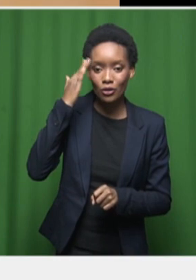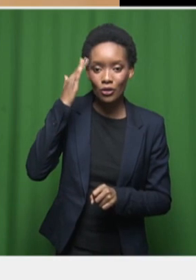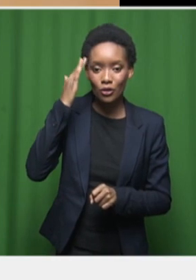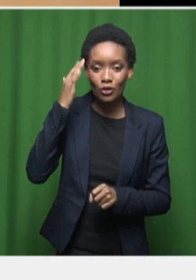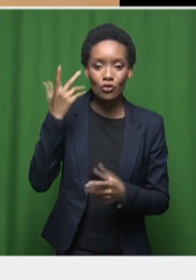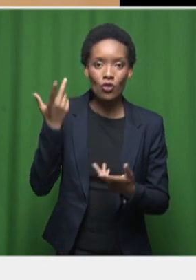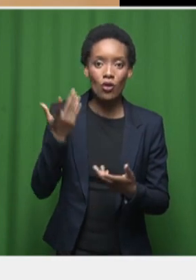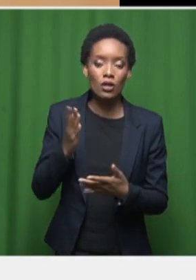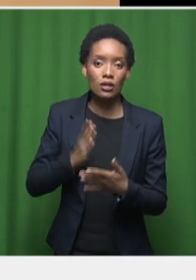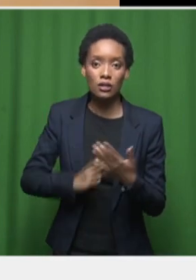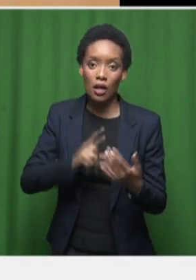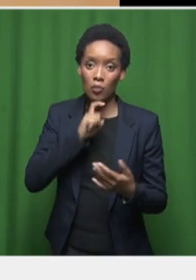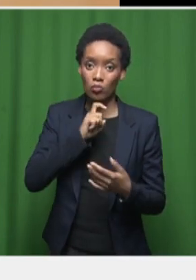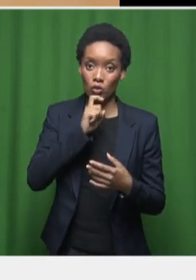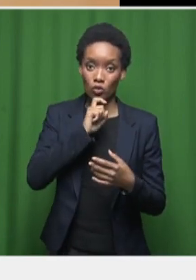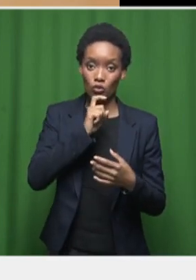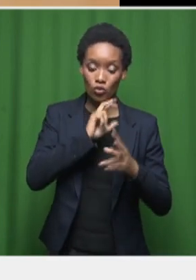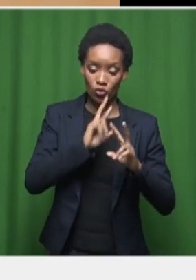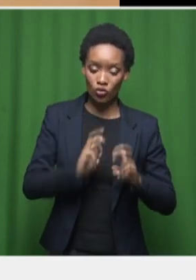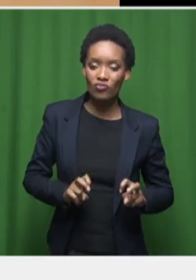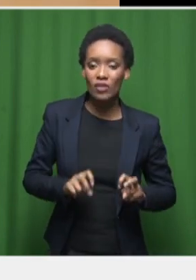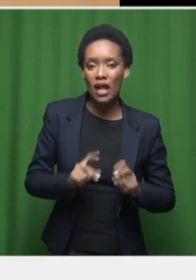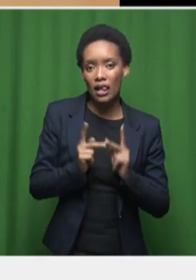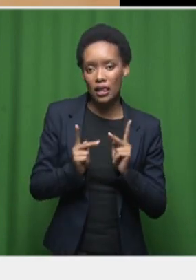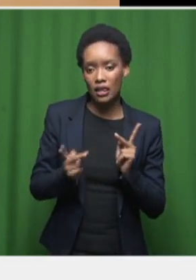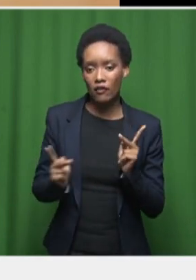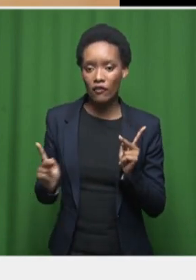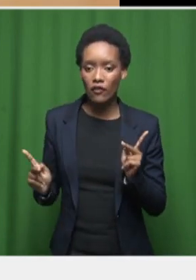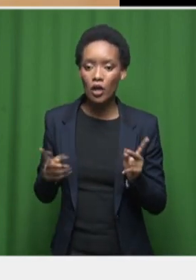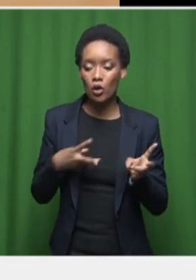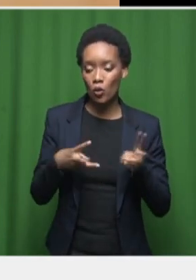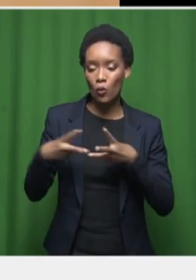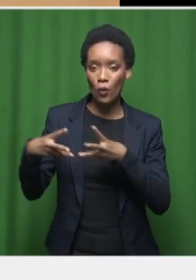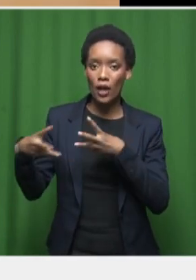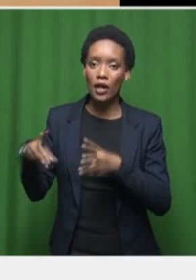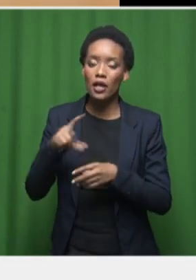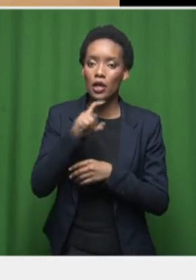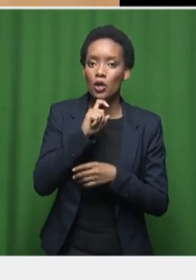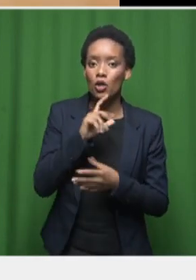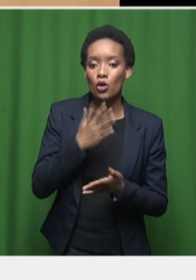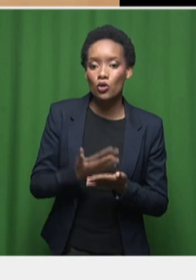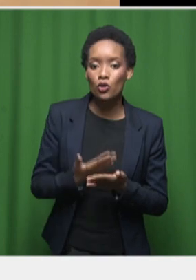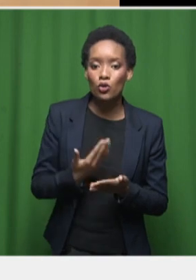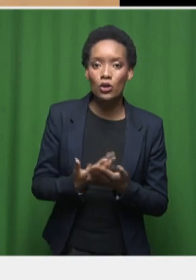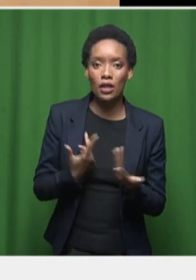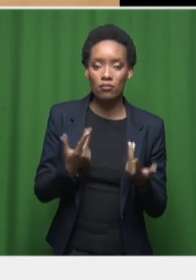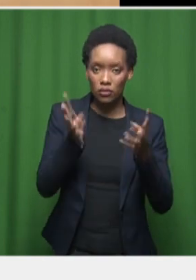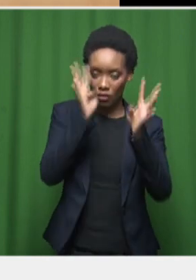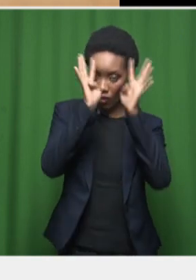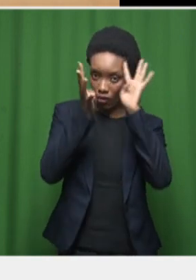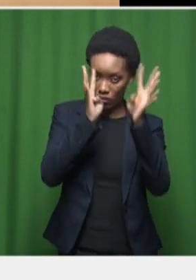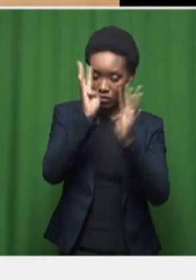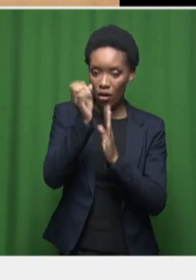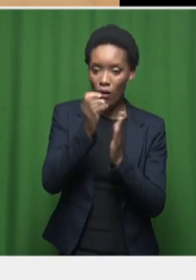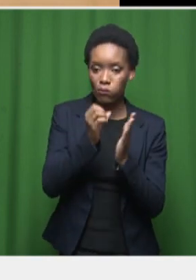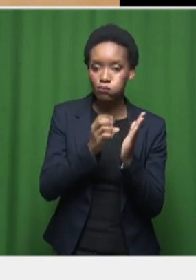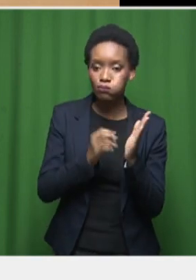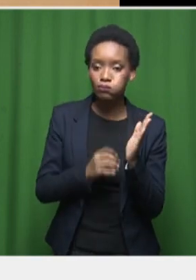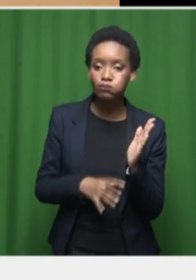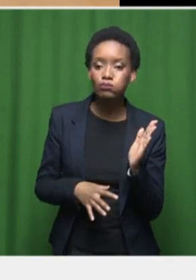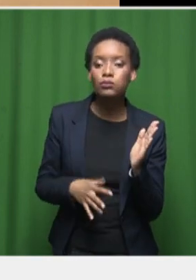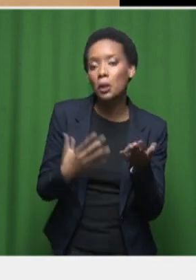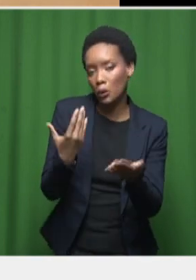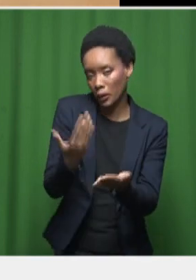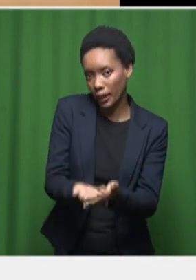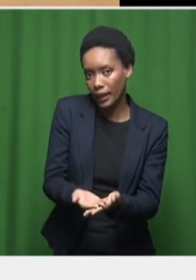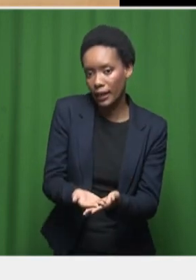of research. So there are different ways which you can use it ethically. It's like for brainstorming. So if you use it to brainstorm and